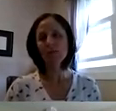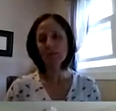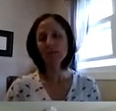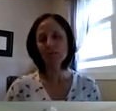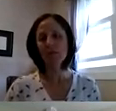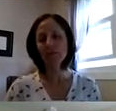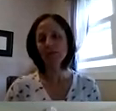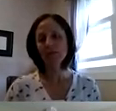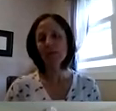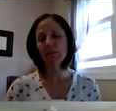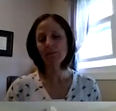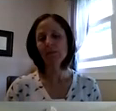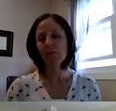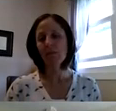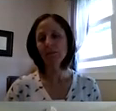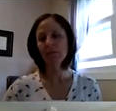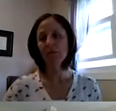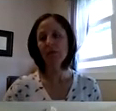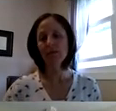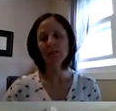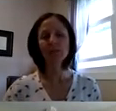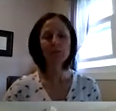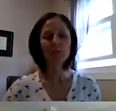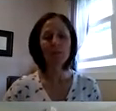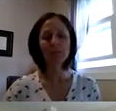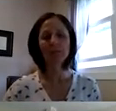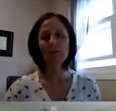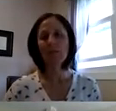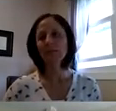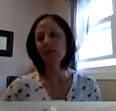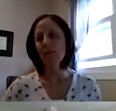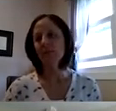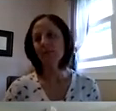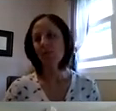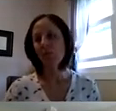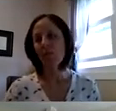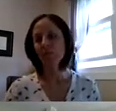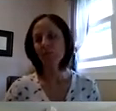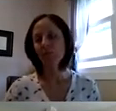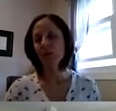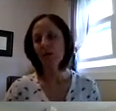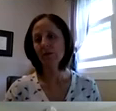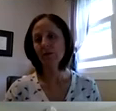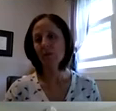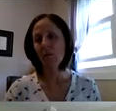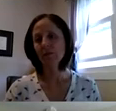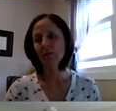Council grant and hang on to those for 3 years. So in other words, if an organization were to